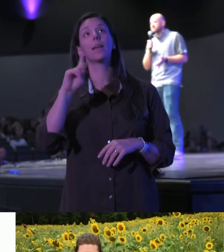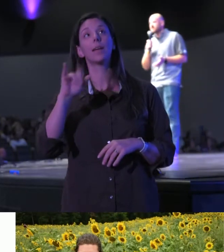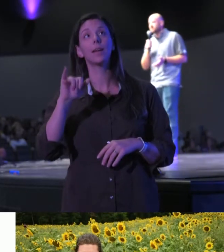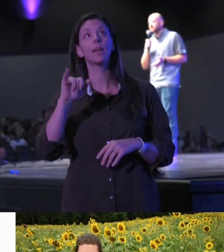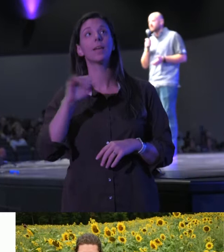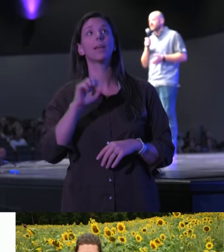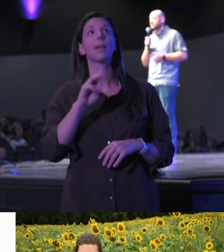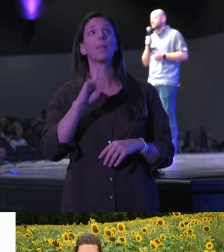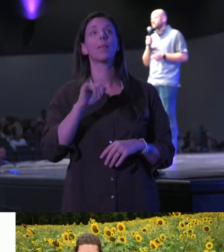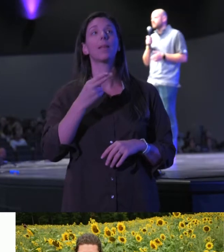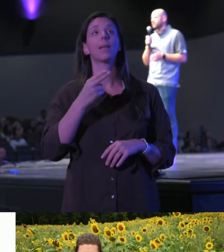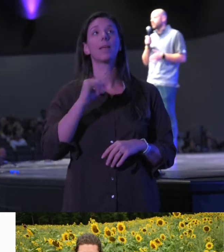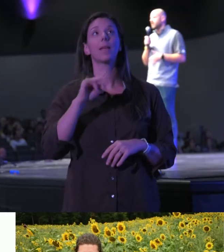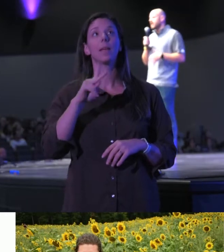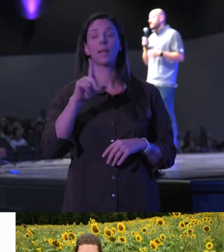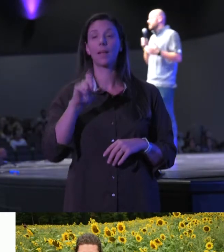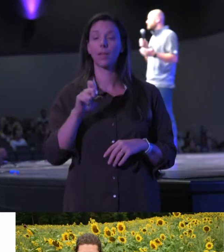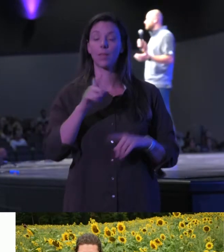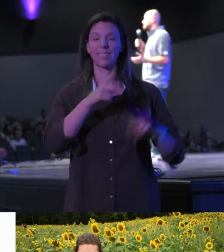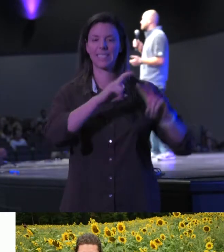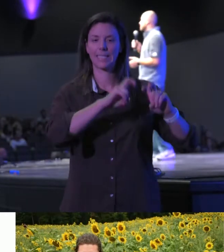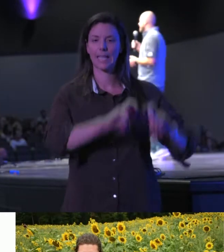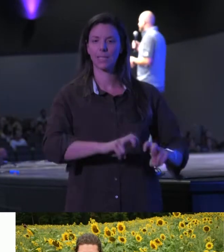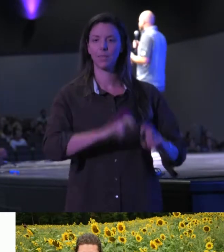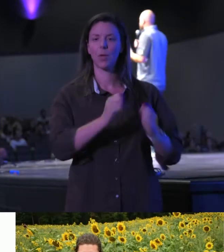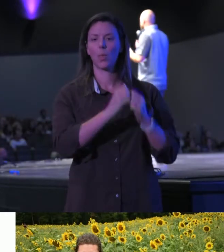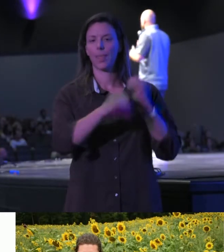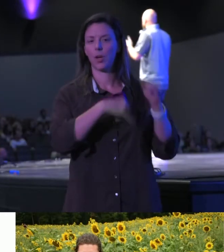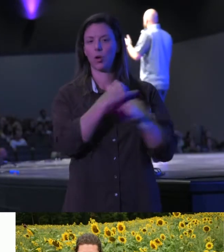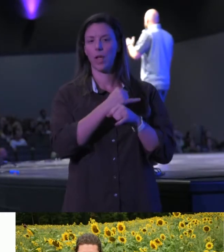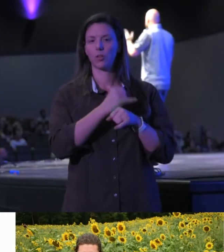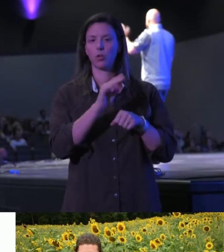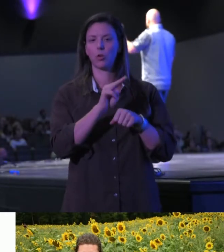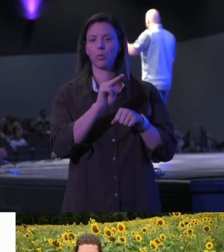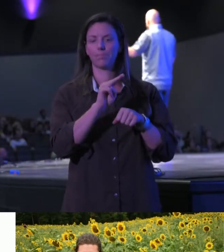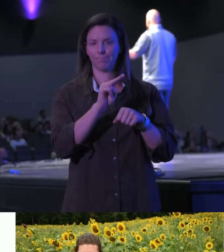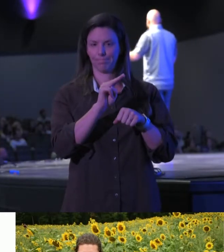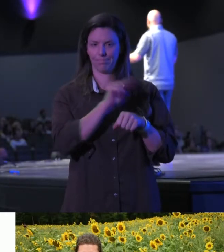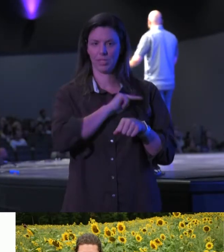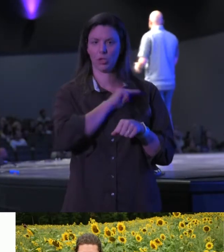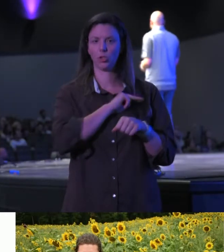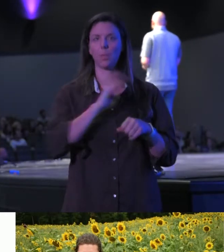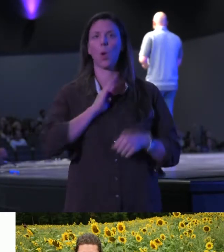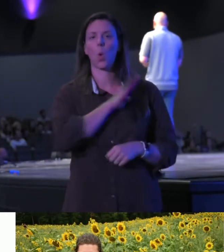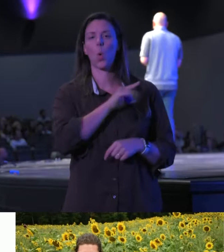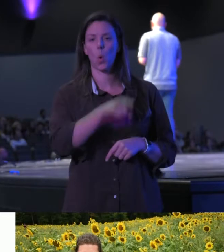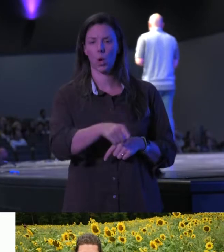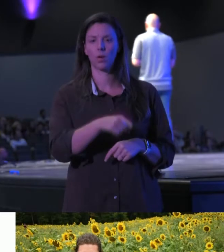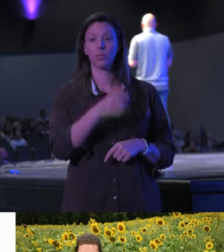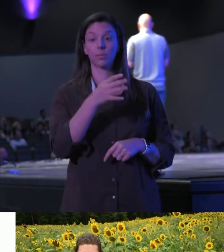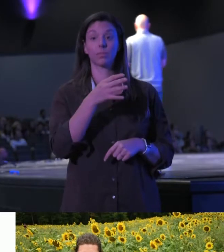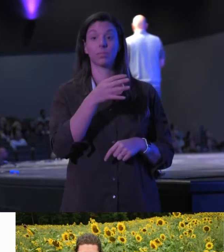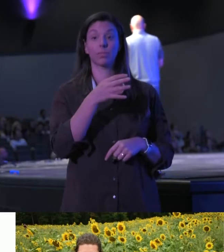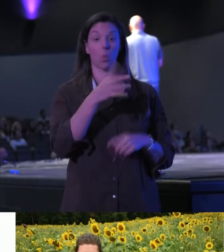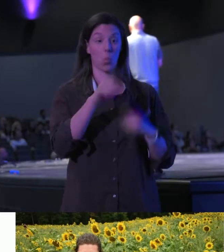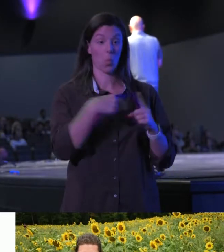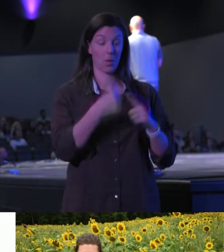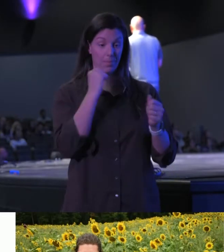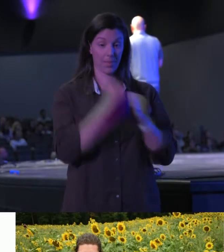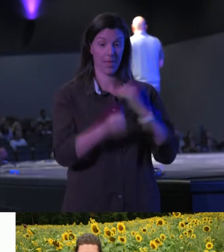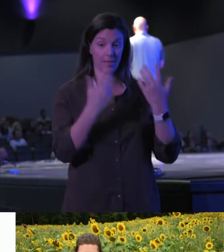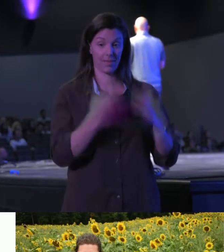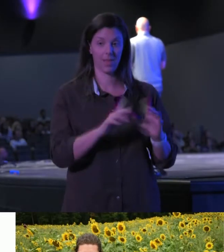affirmation process with the International Mission Board, that as soon as they're able to get on a plane and go to Europe, they're going to spend 2 years as journeymen